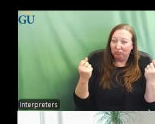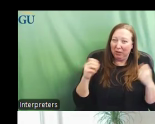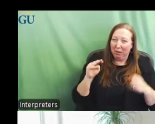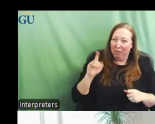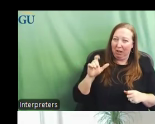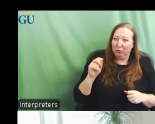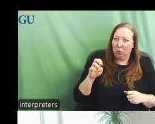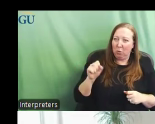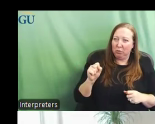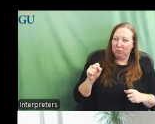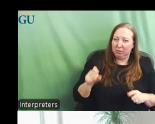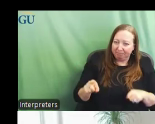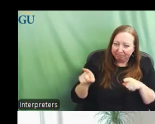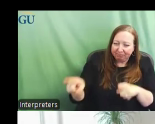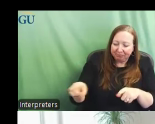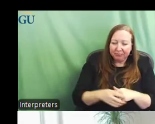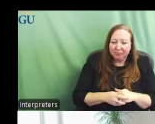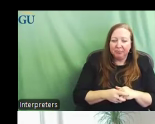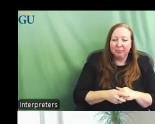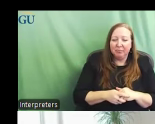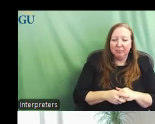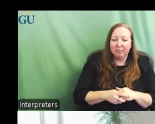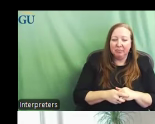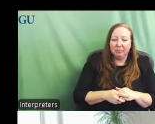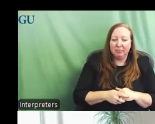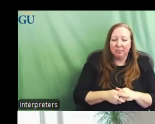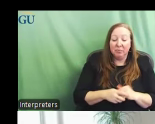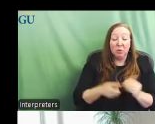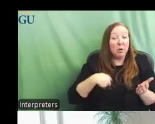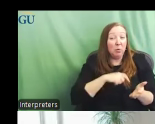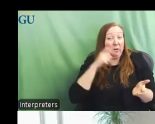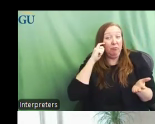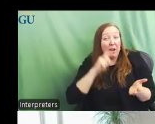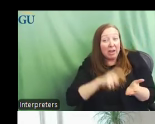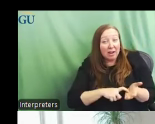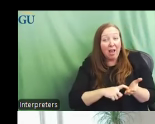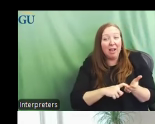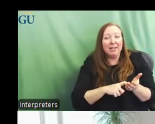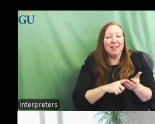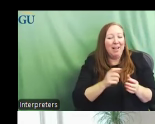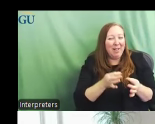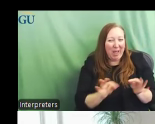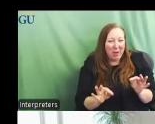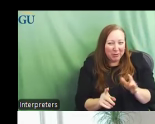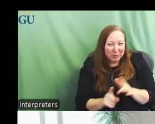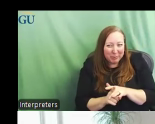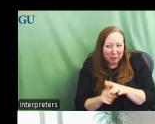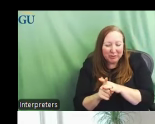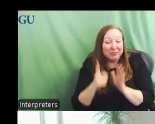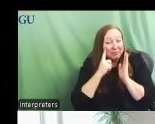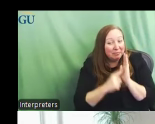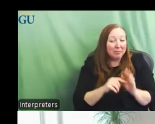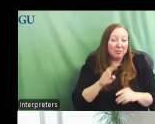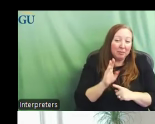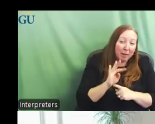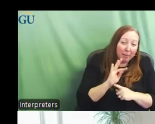that the emergence of language from babbling to first words to 2-word combinations follows a